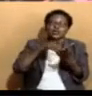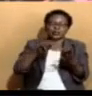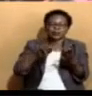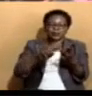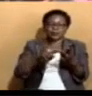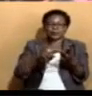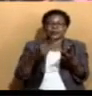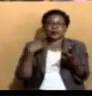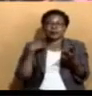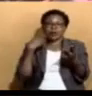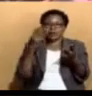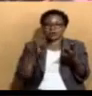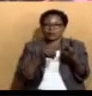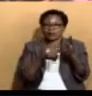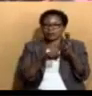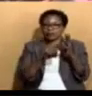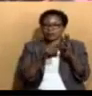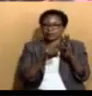Thirdly,